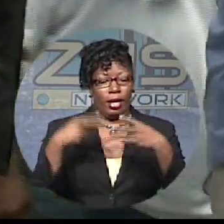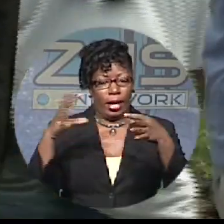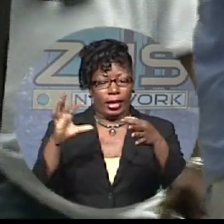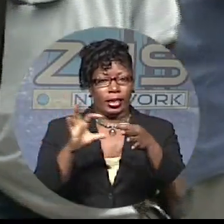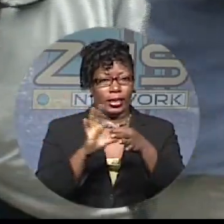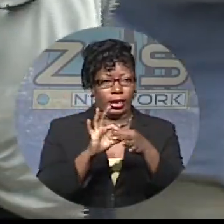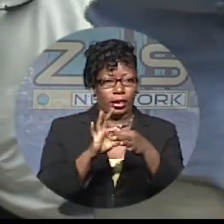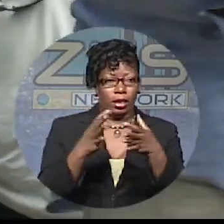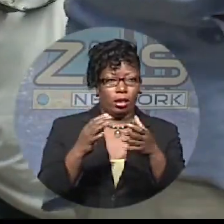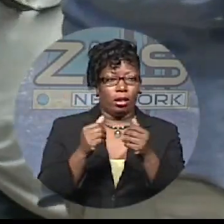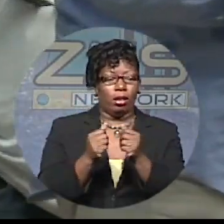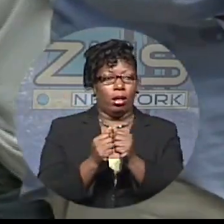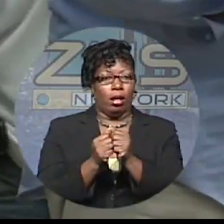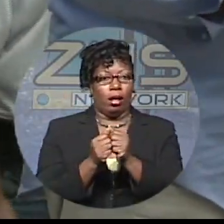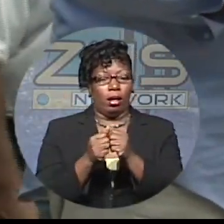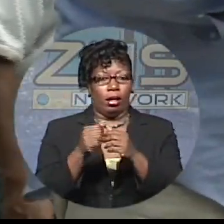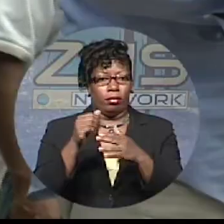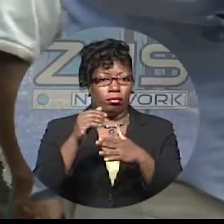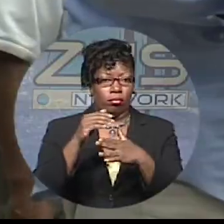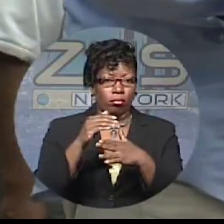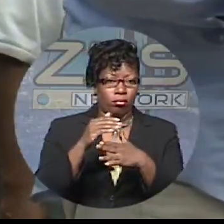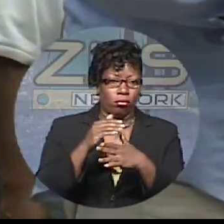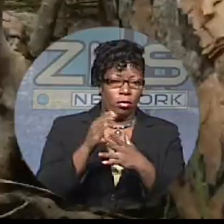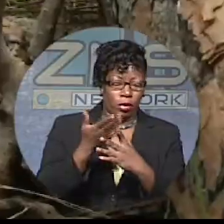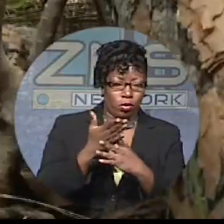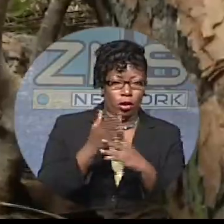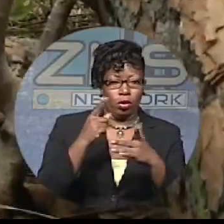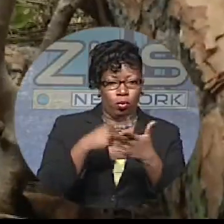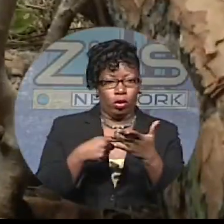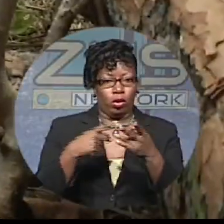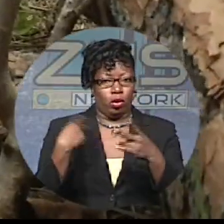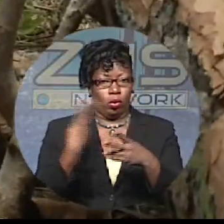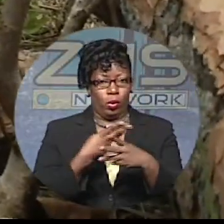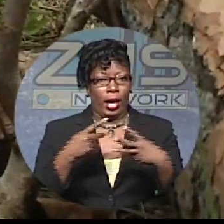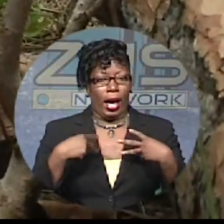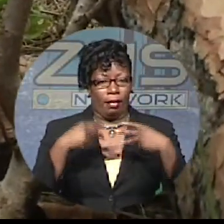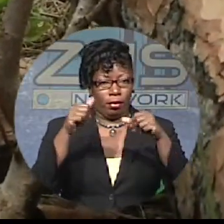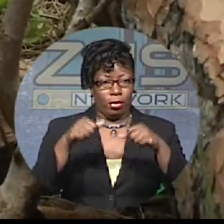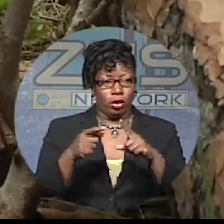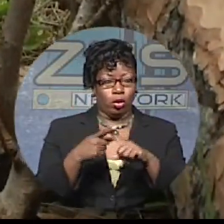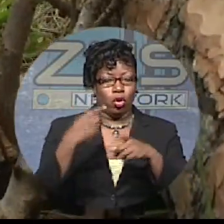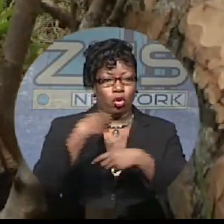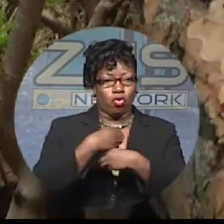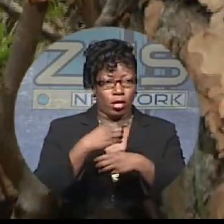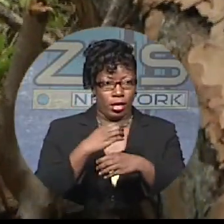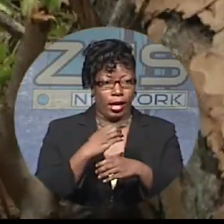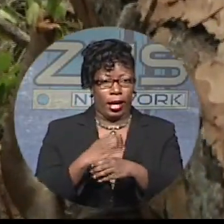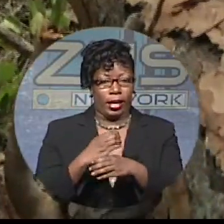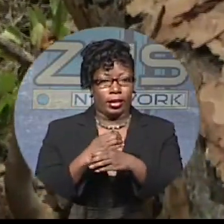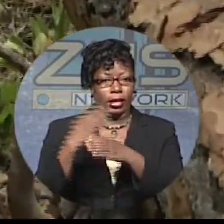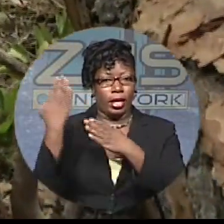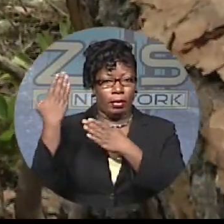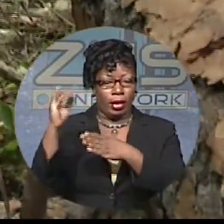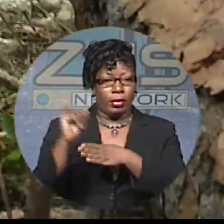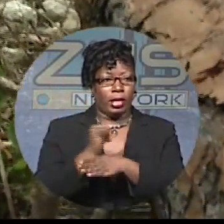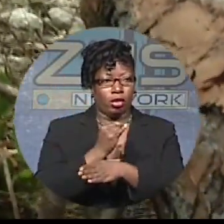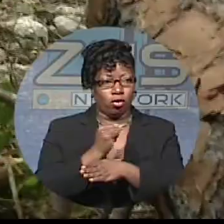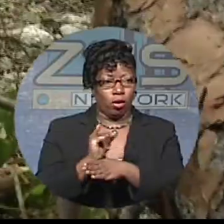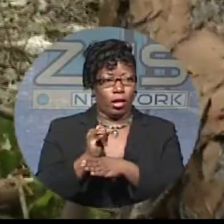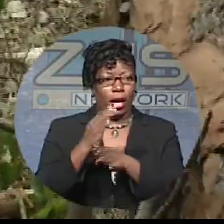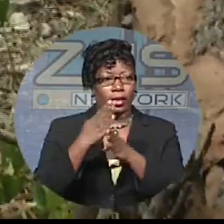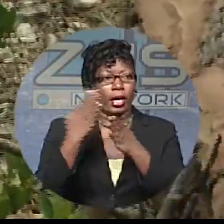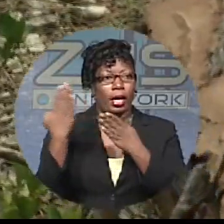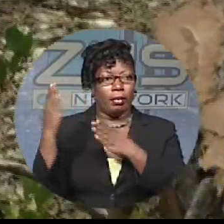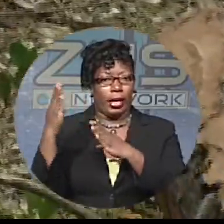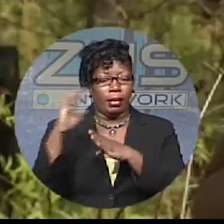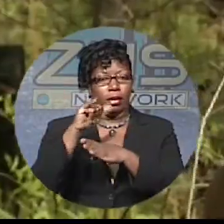dots between the assets that we possess and the ability for us to create Bahamian industry and